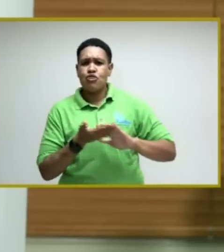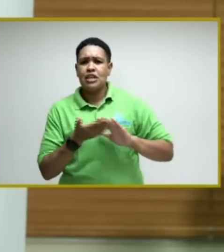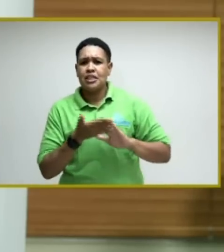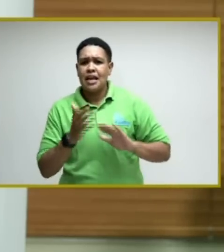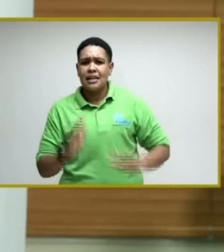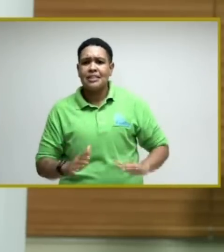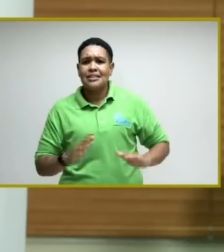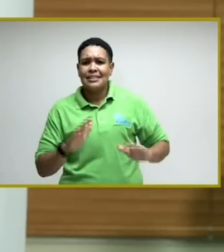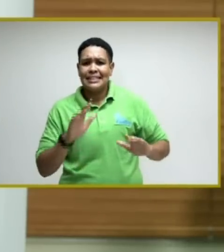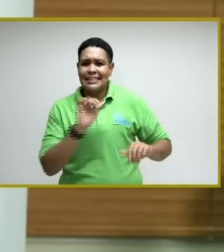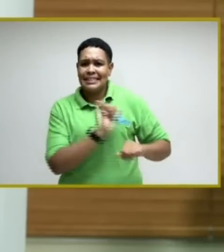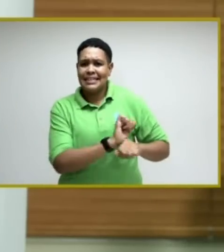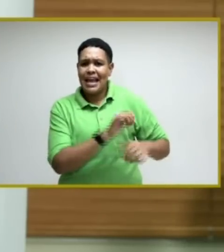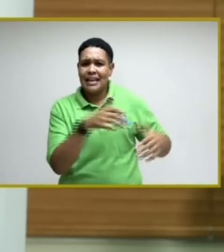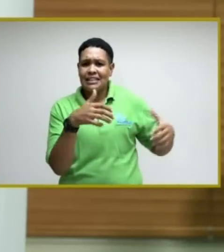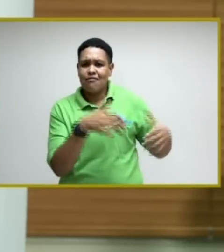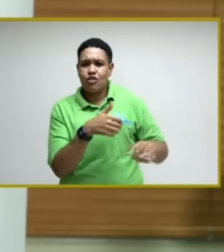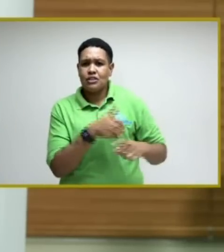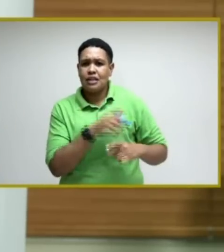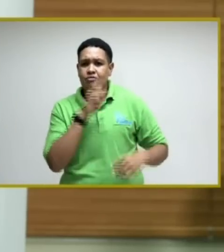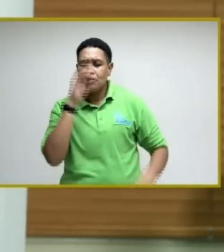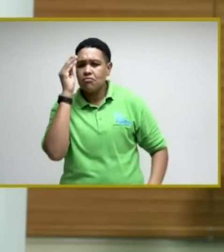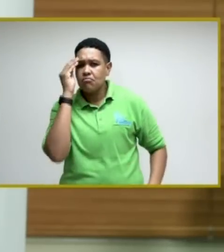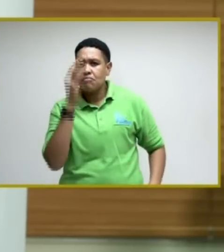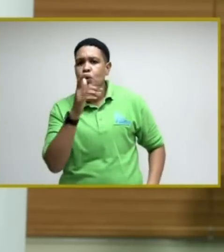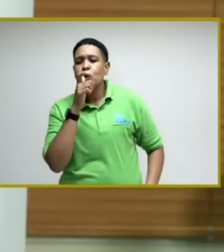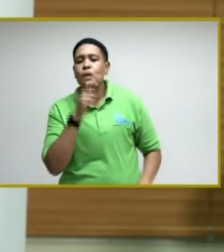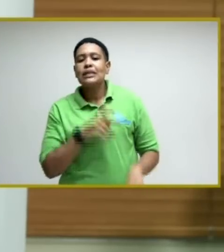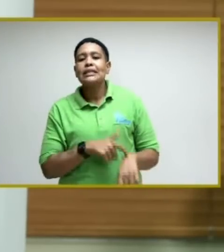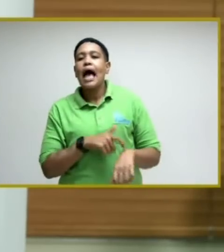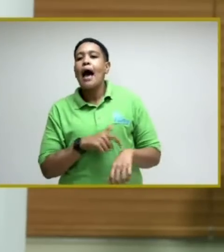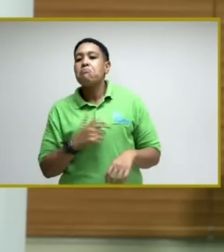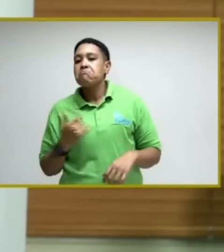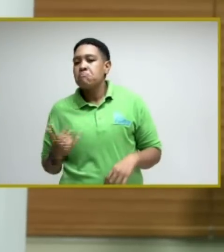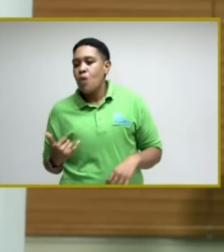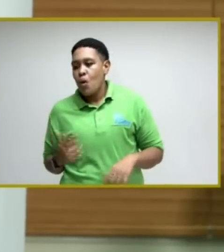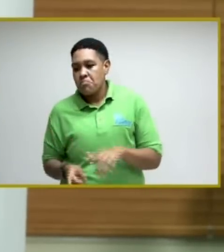Operationalization Task Force is an initiative whose time has come.